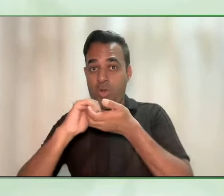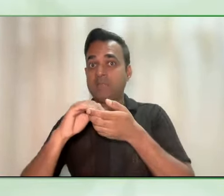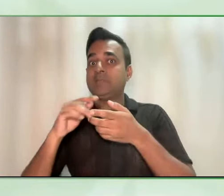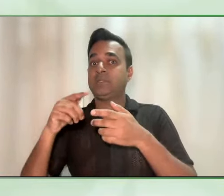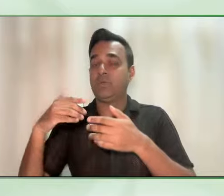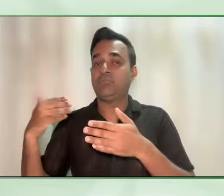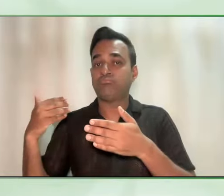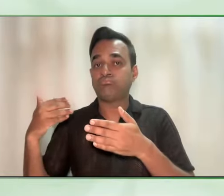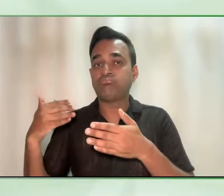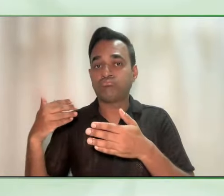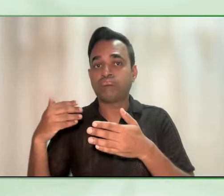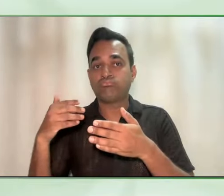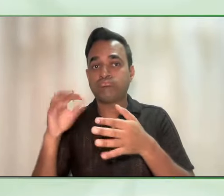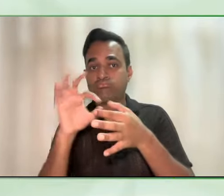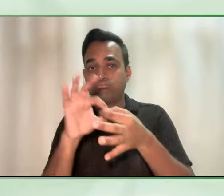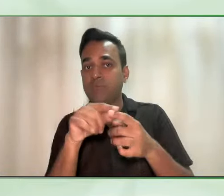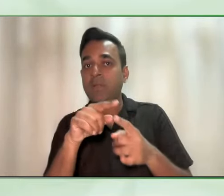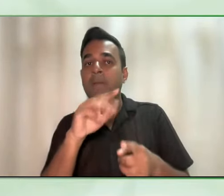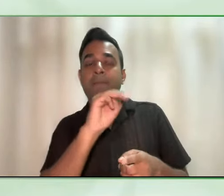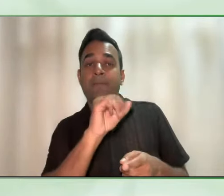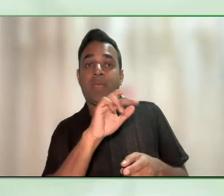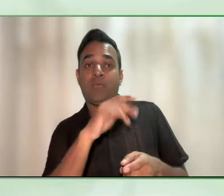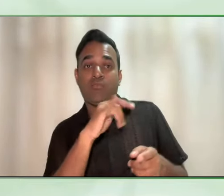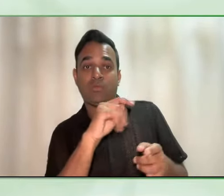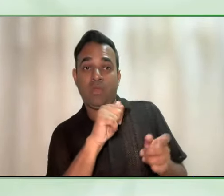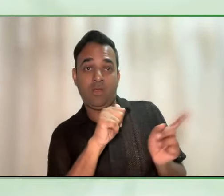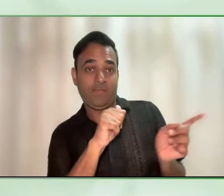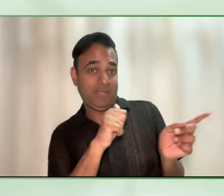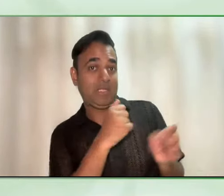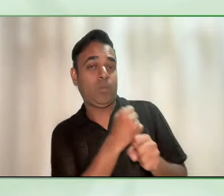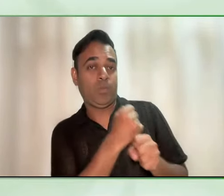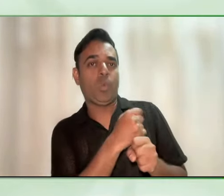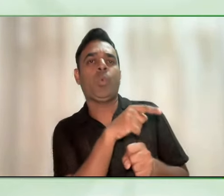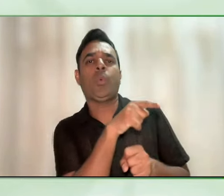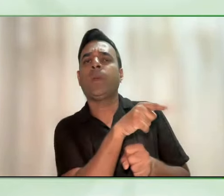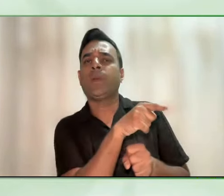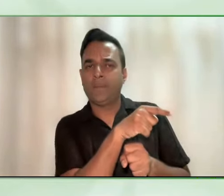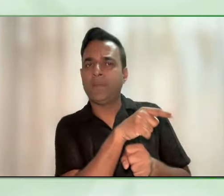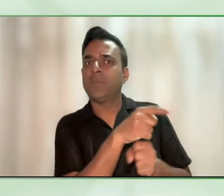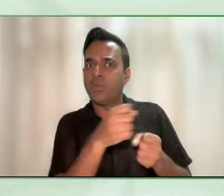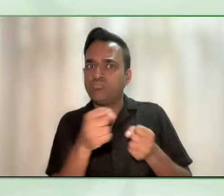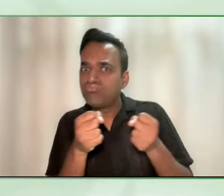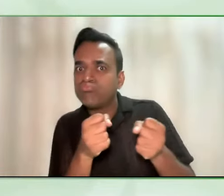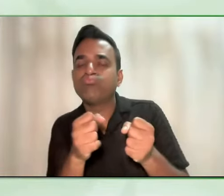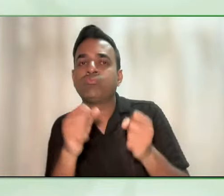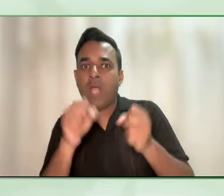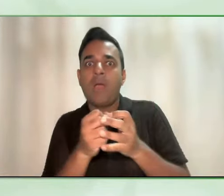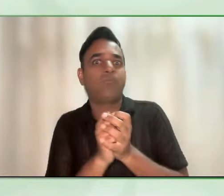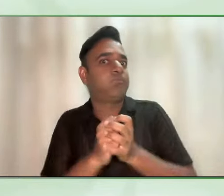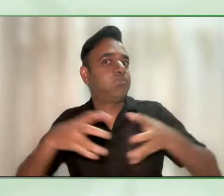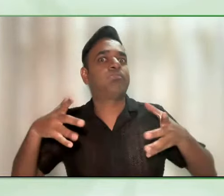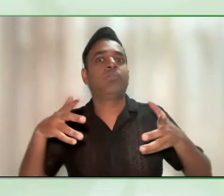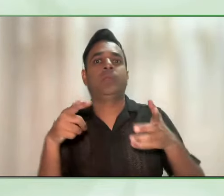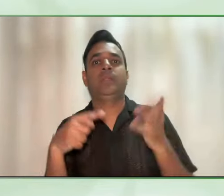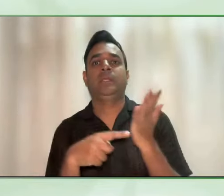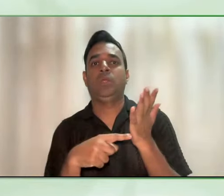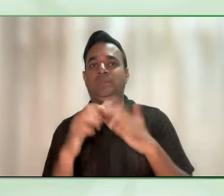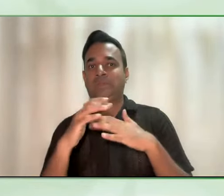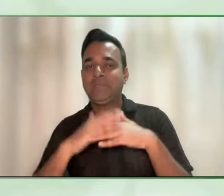where mainly beneficiaries, adolescents and young adults are